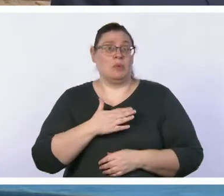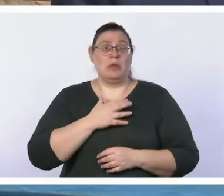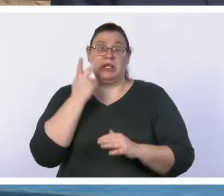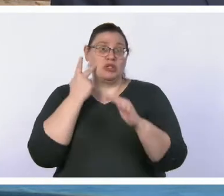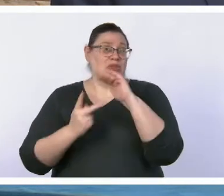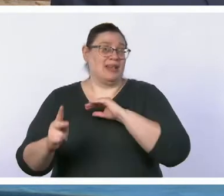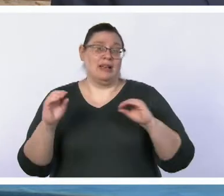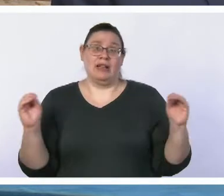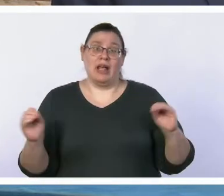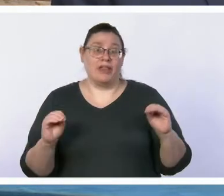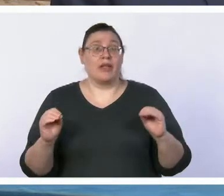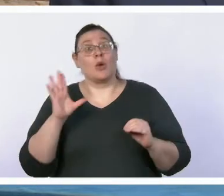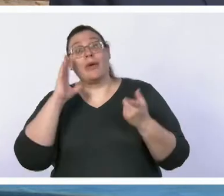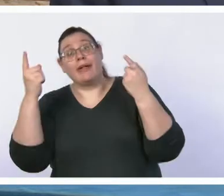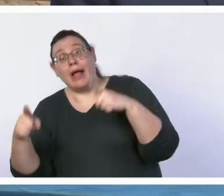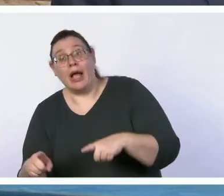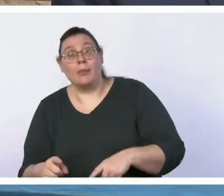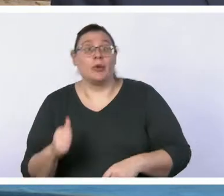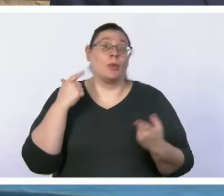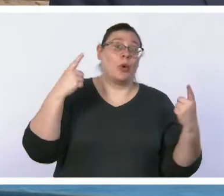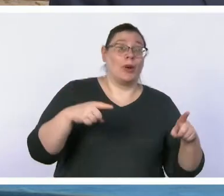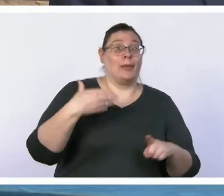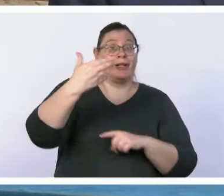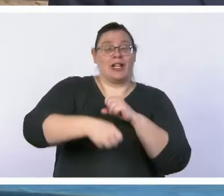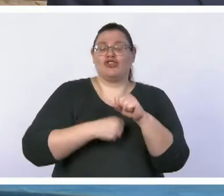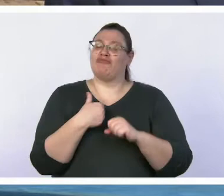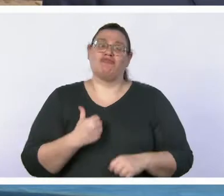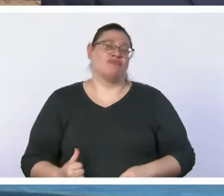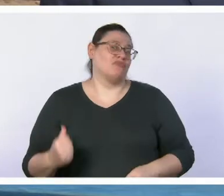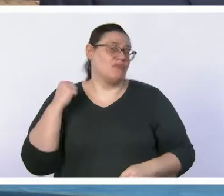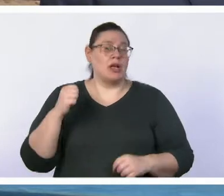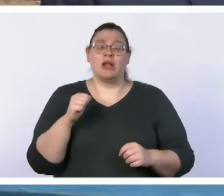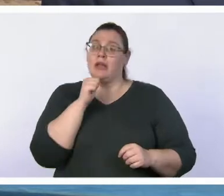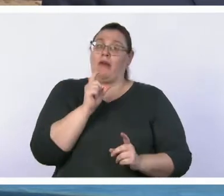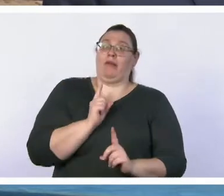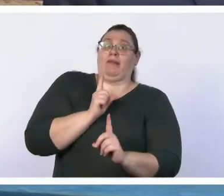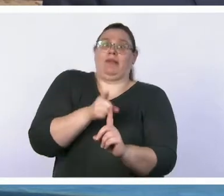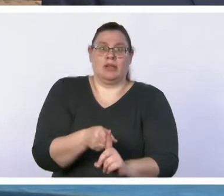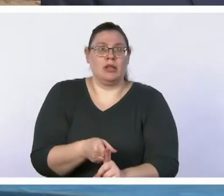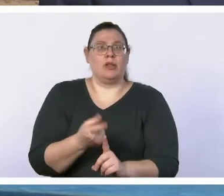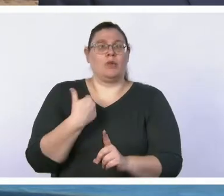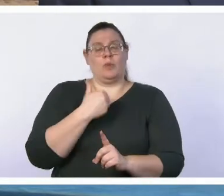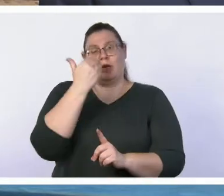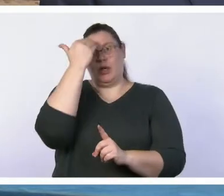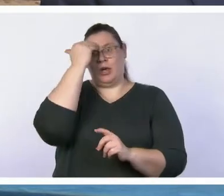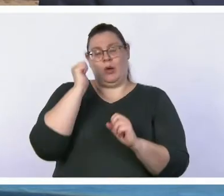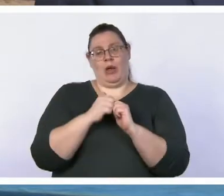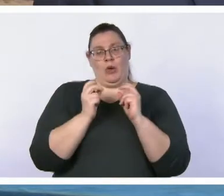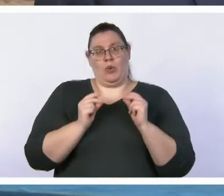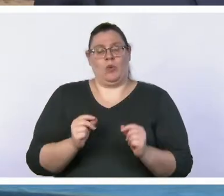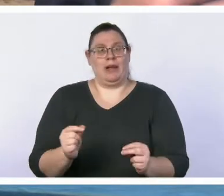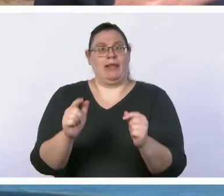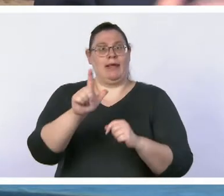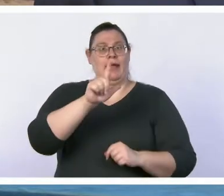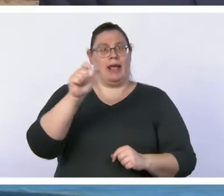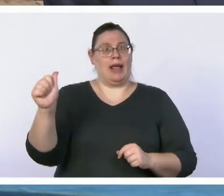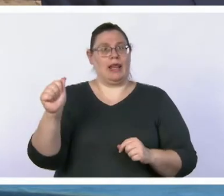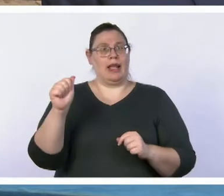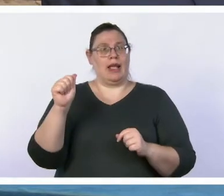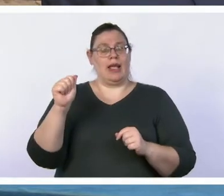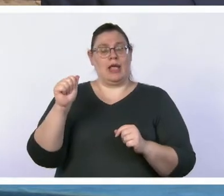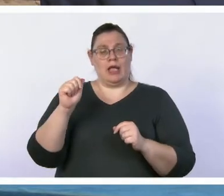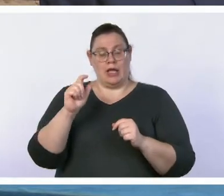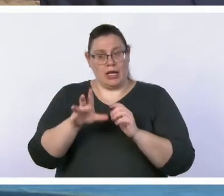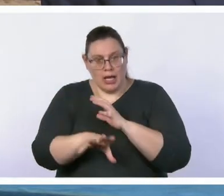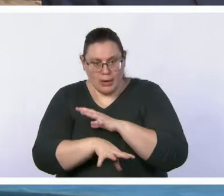predicting what may or may not happen in the coming year until we have a better sense of how quickly Los Angeles will emerge